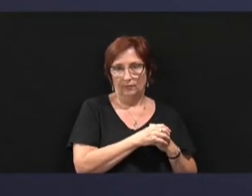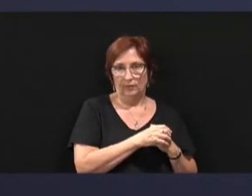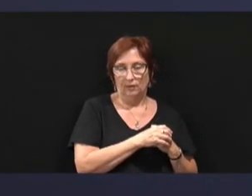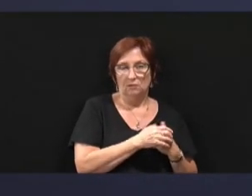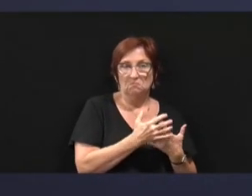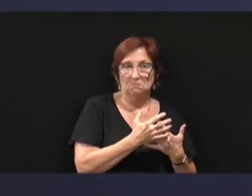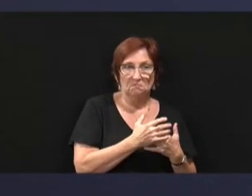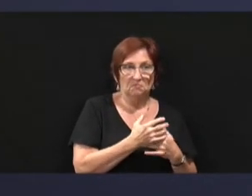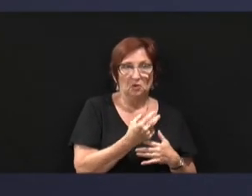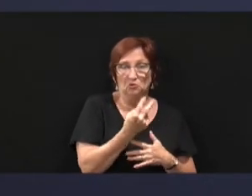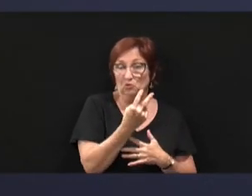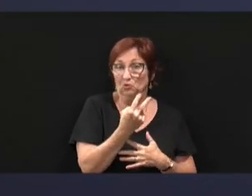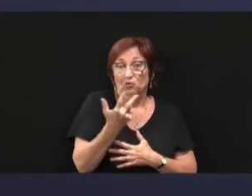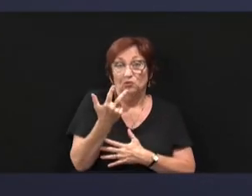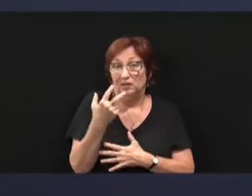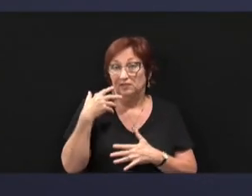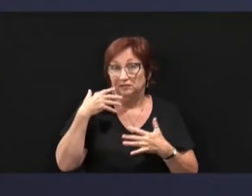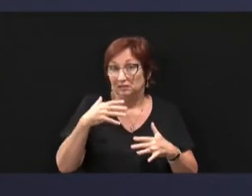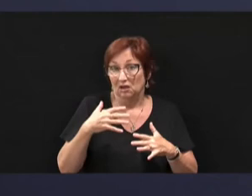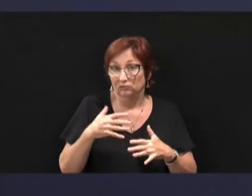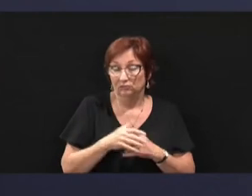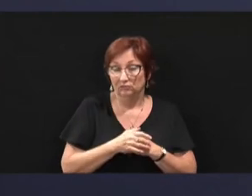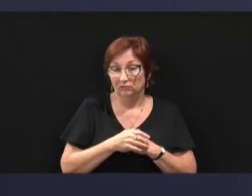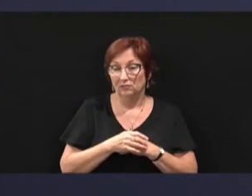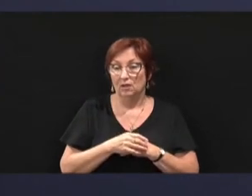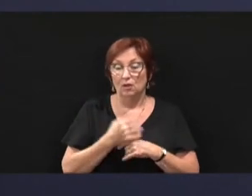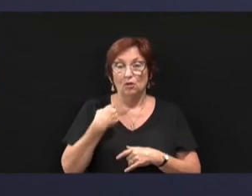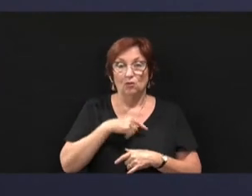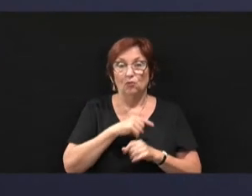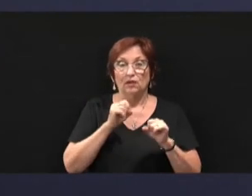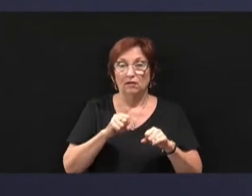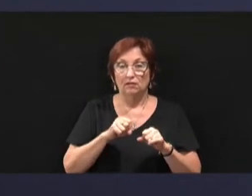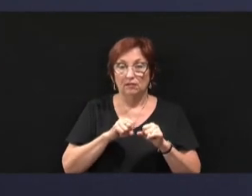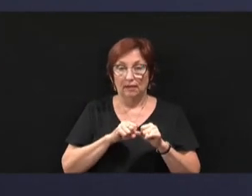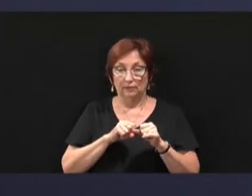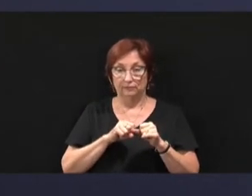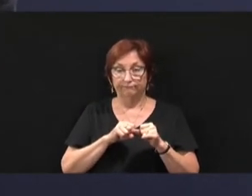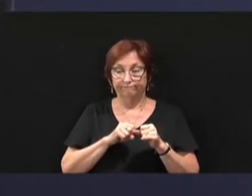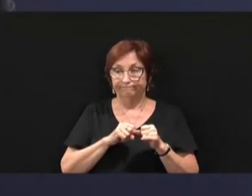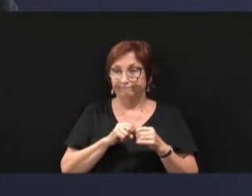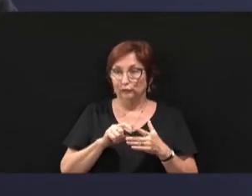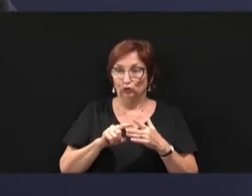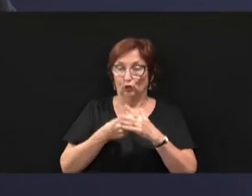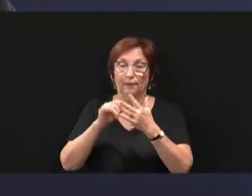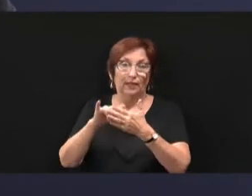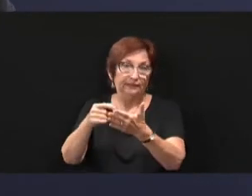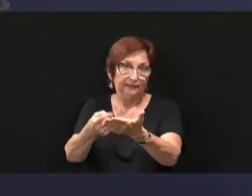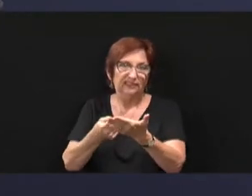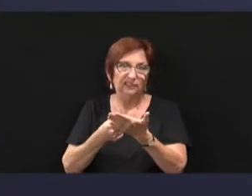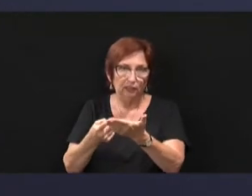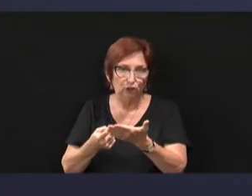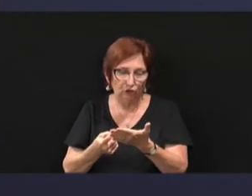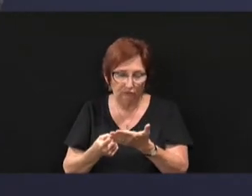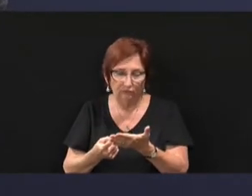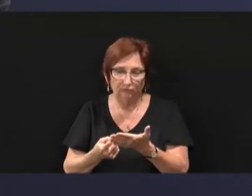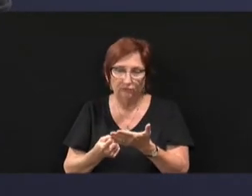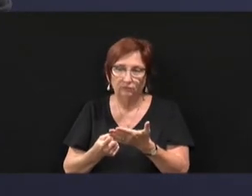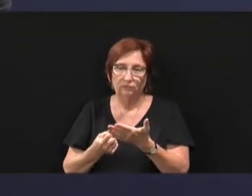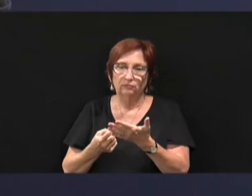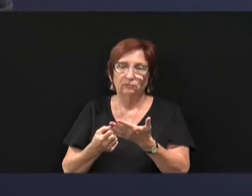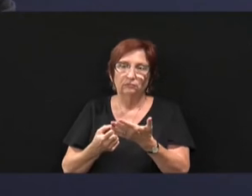two or three sounds. We can kind of get into a discussion, and I